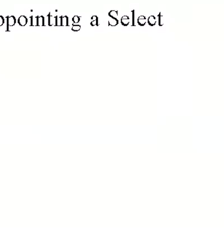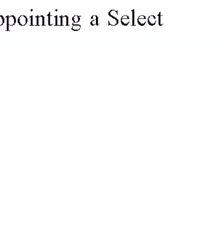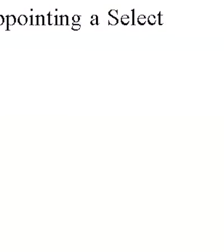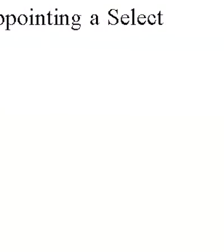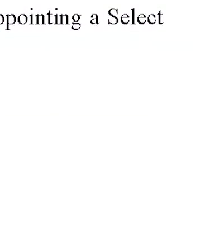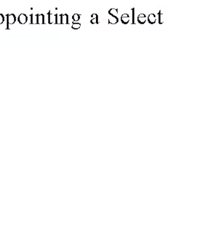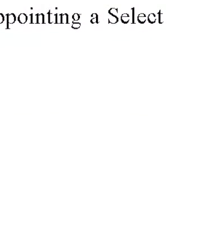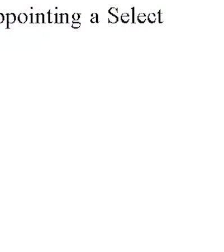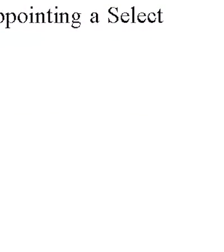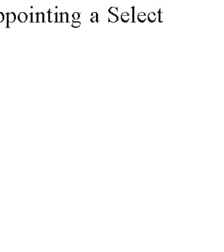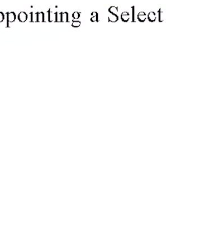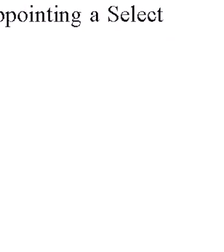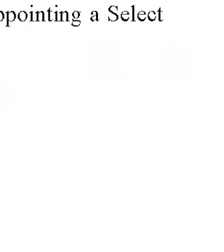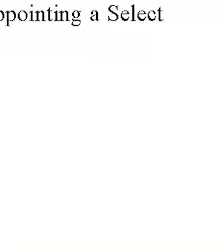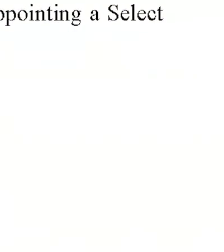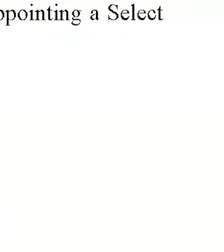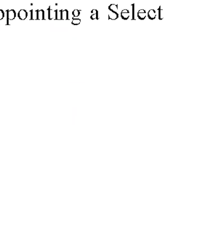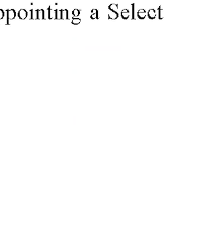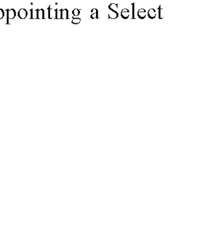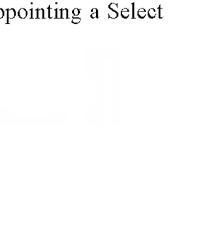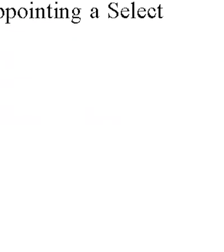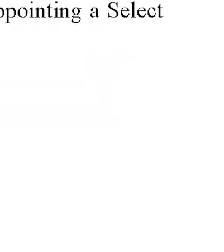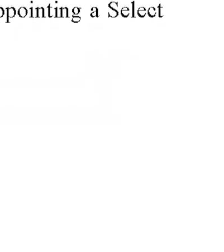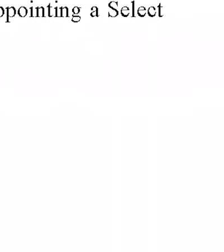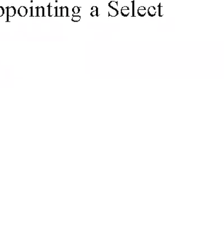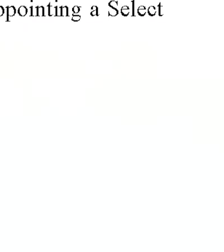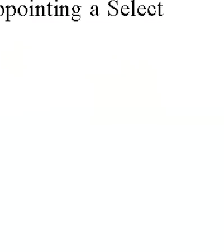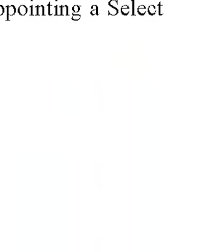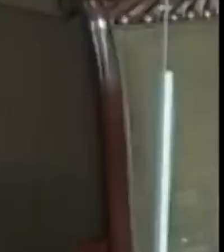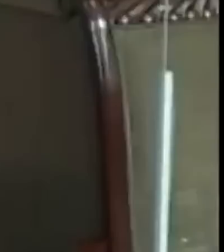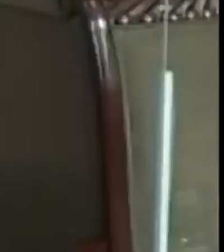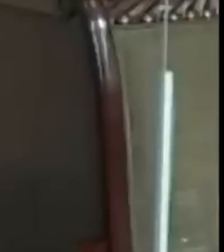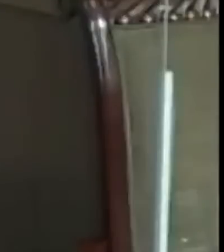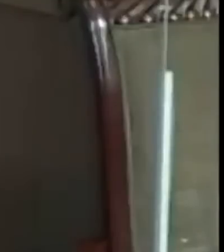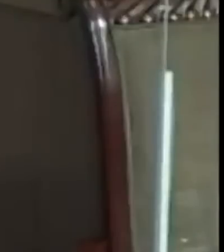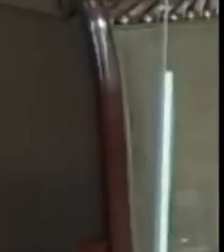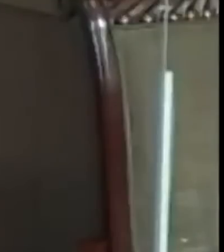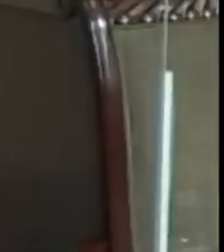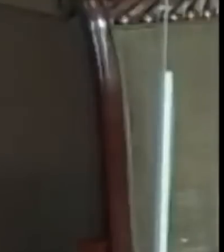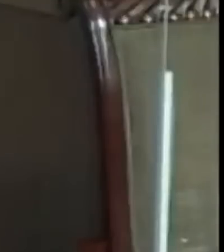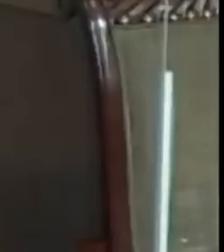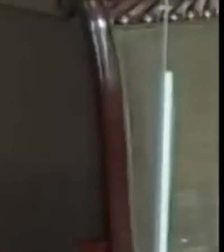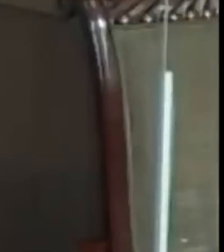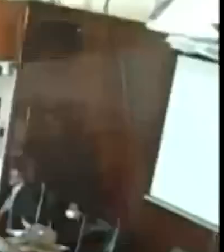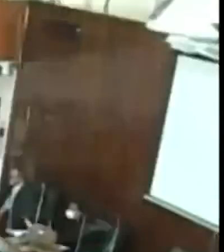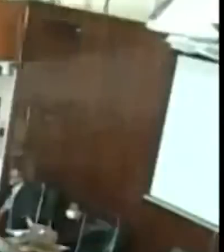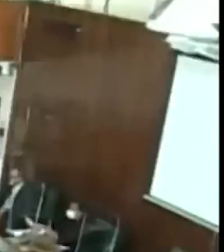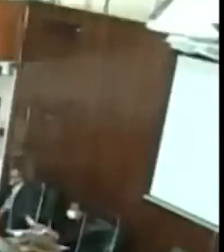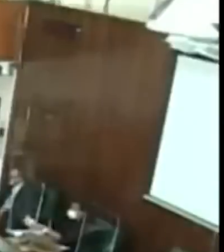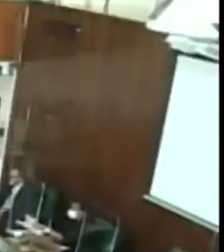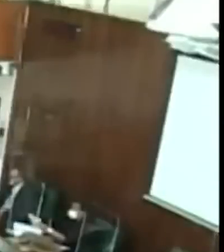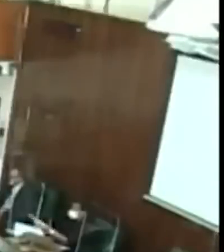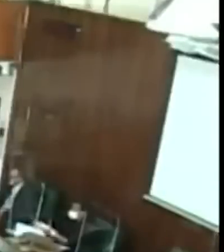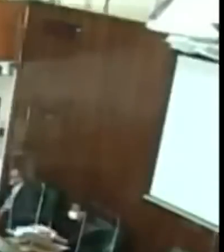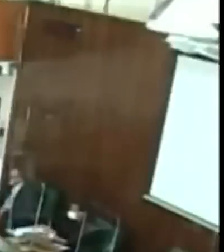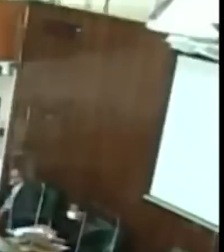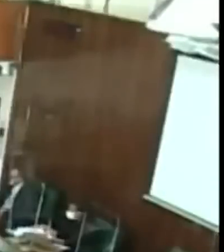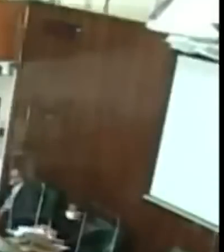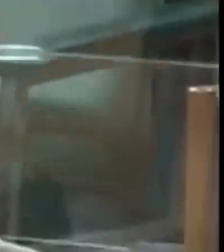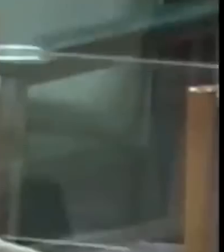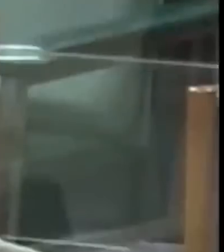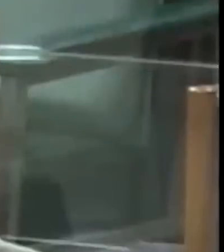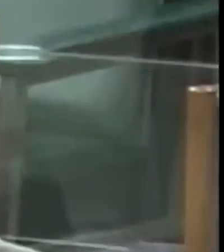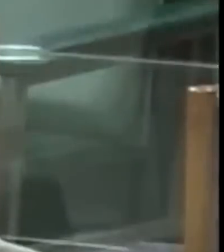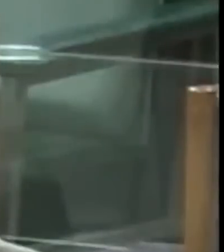comprising both political parties to review the new NIDS bill was formed. The first sitting of the committee started on January 5,